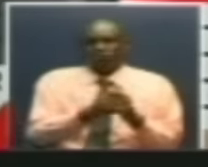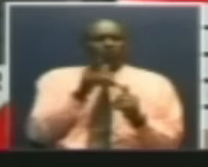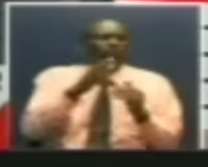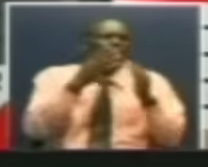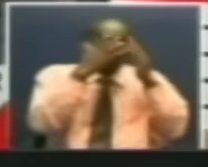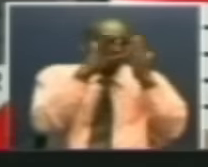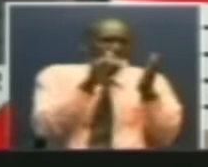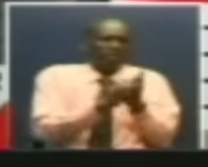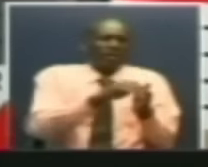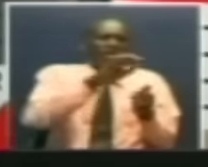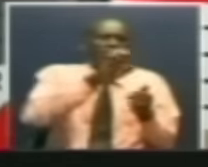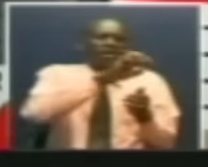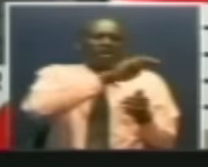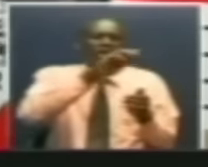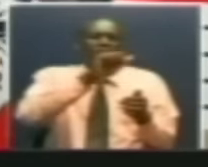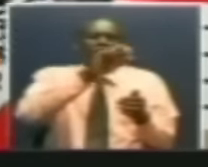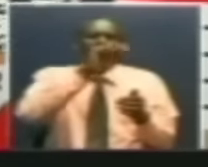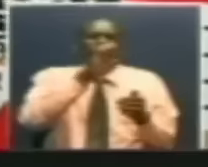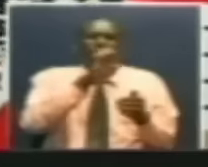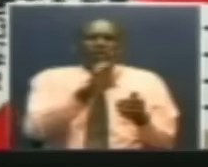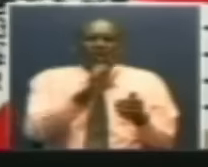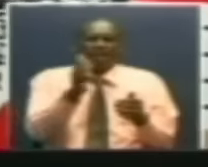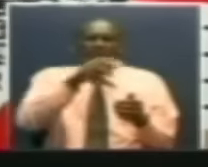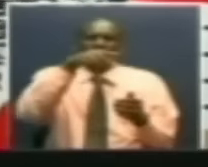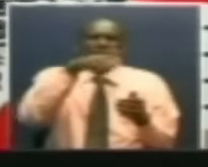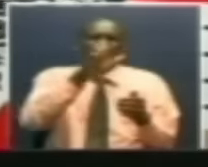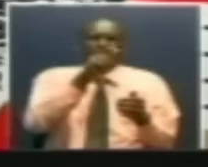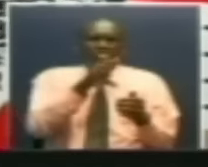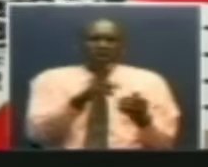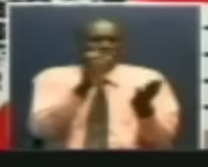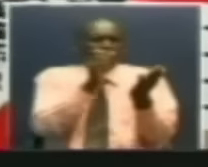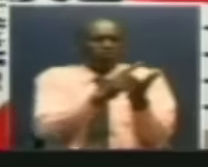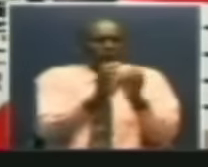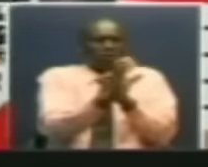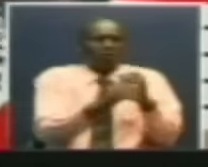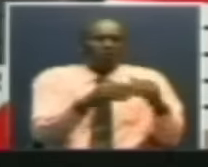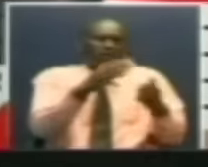Emmanuel was deported sometimes in June 2013. And then